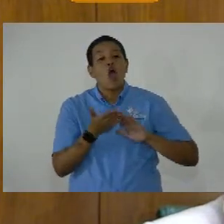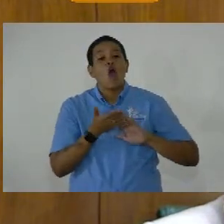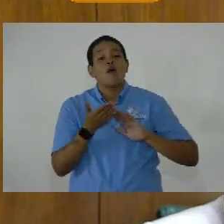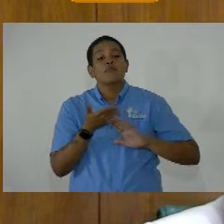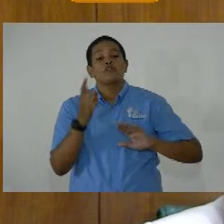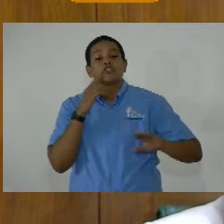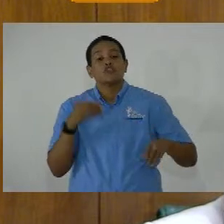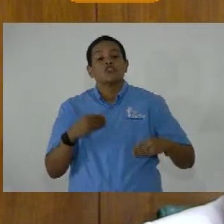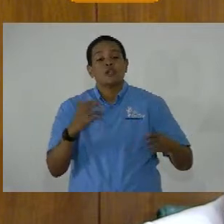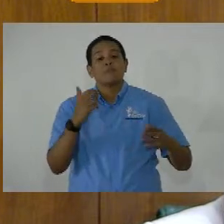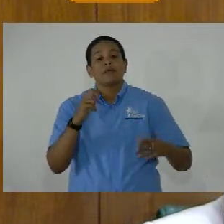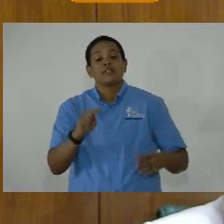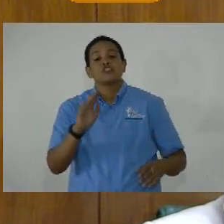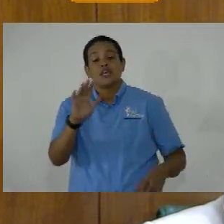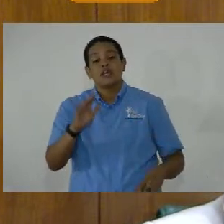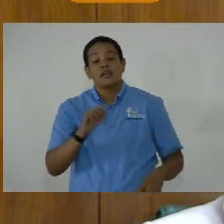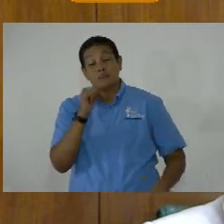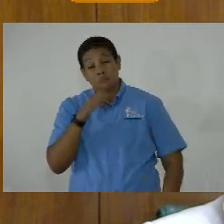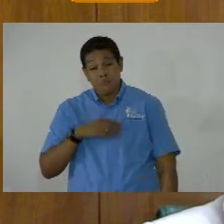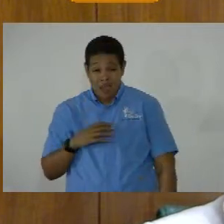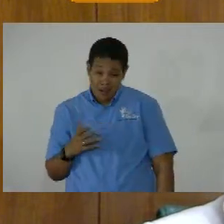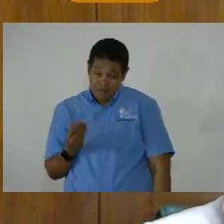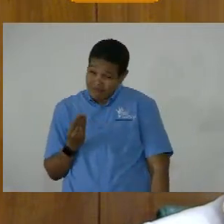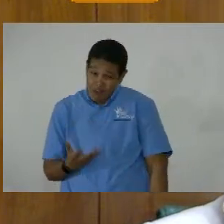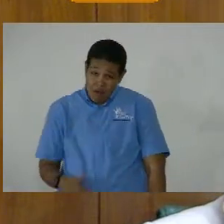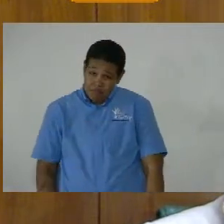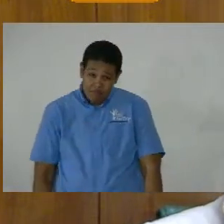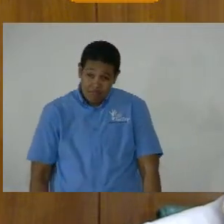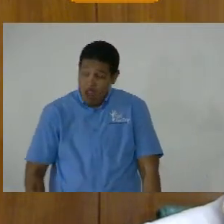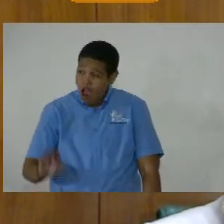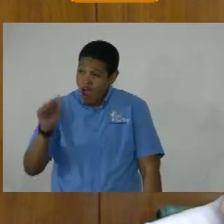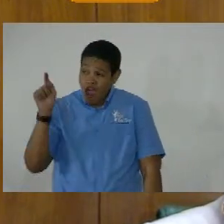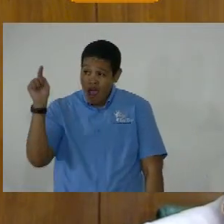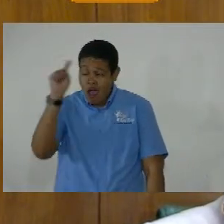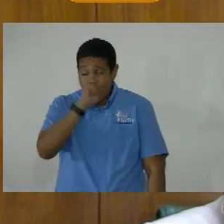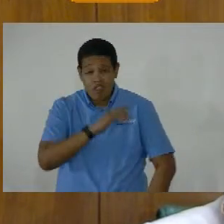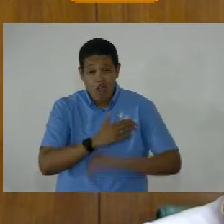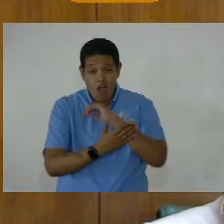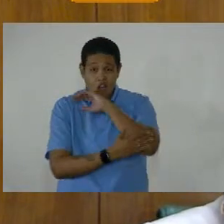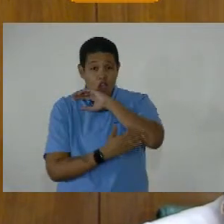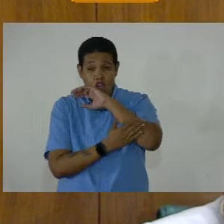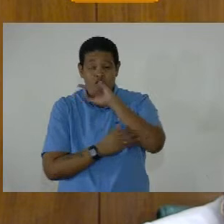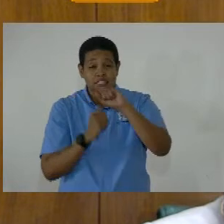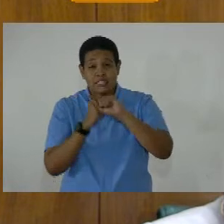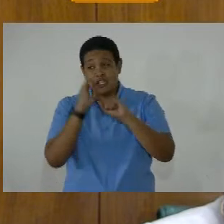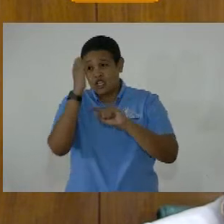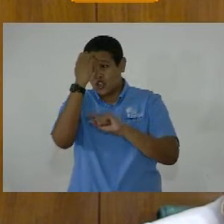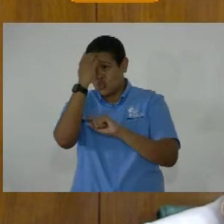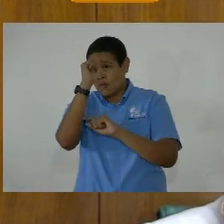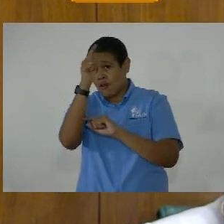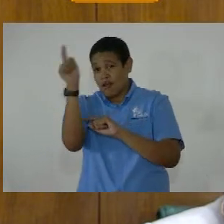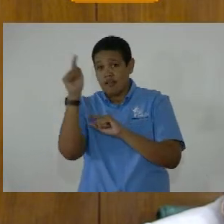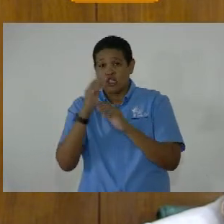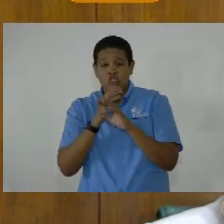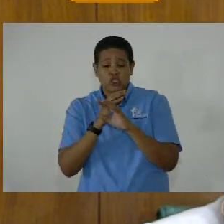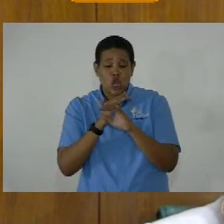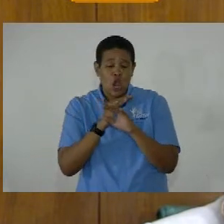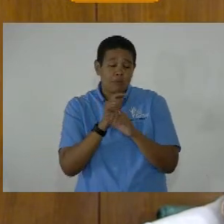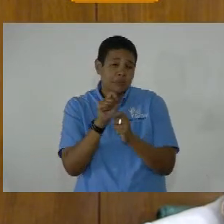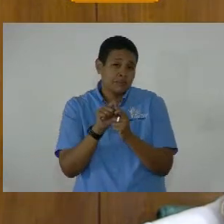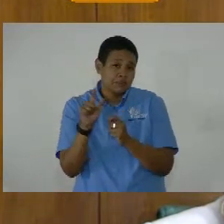supply chain. Madam Speaker, other countries in Europe and elsewhere, Germany in